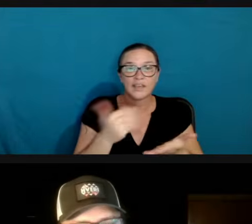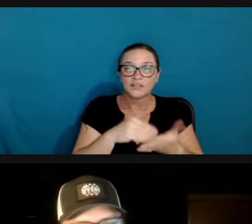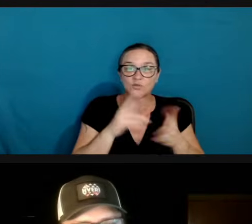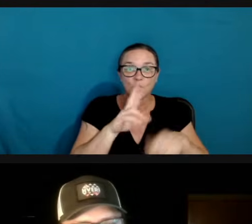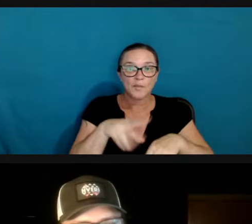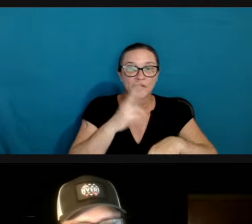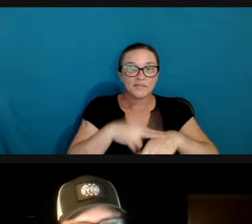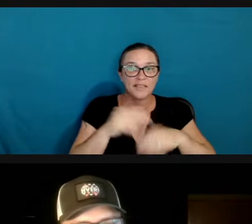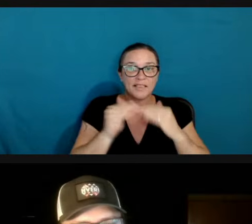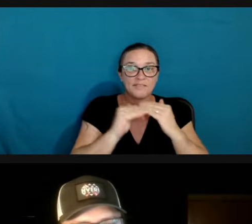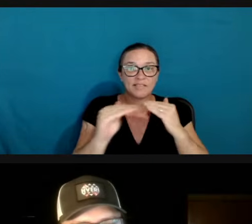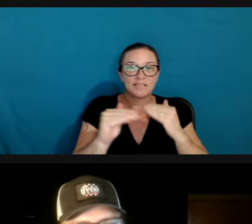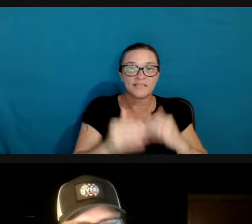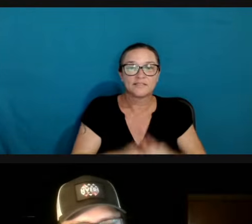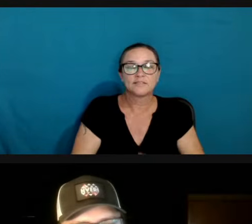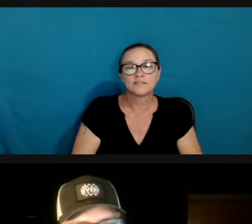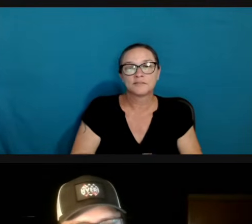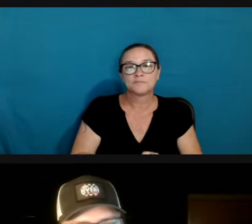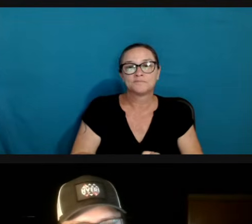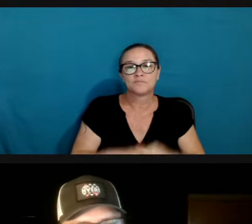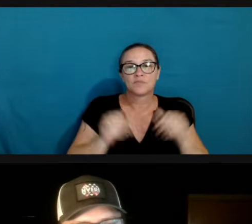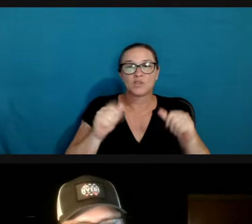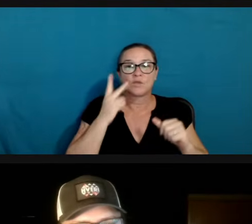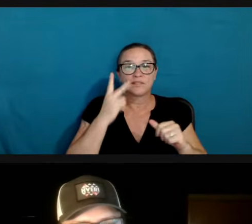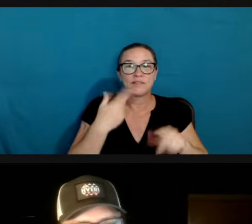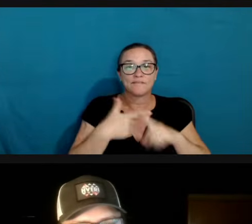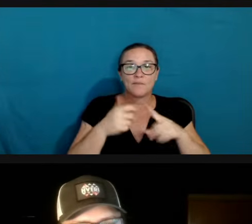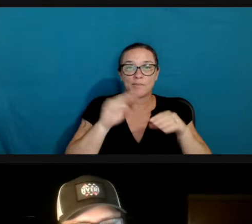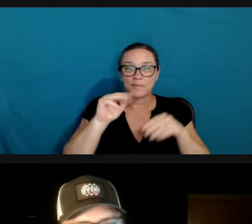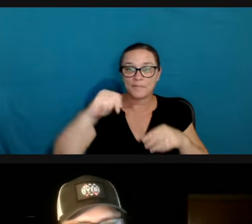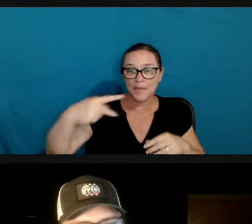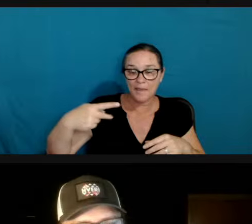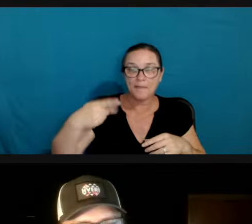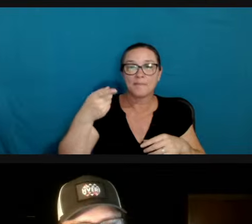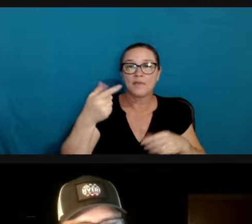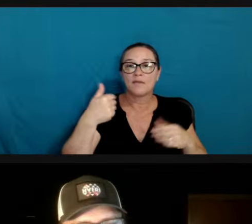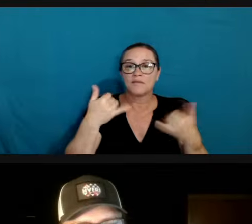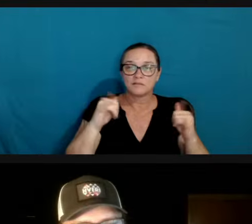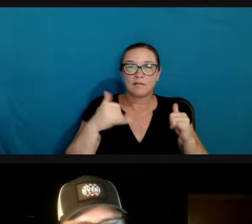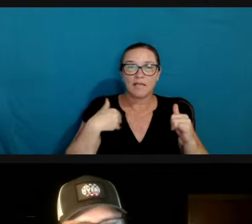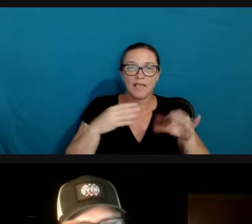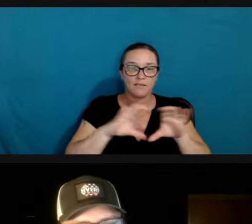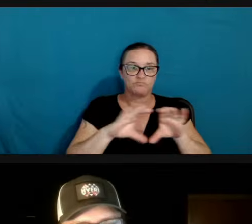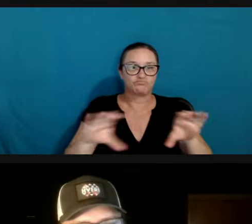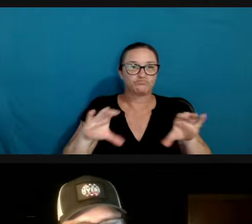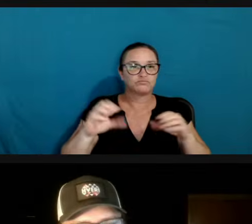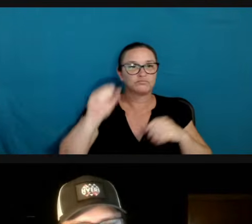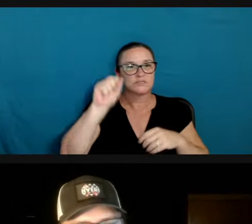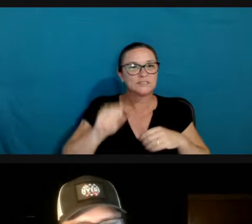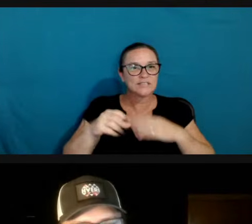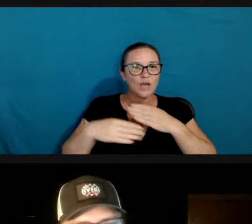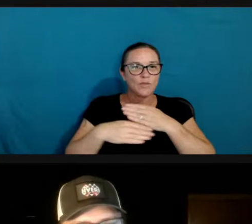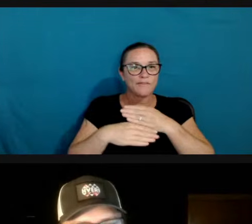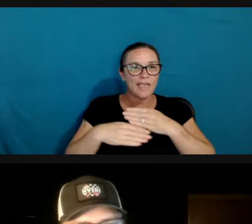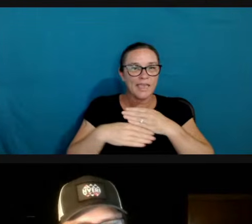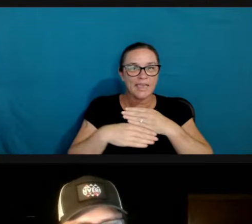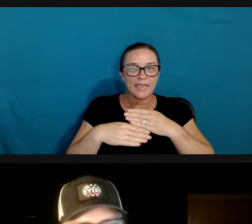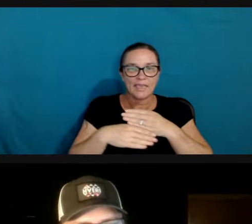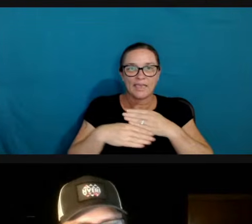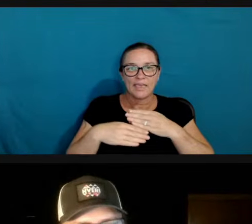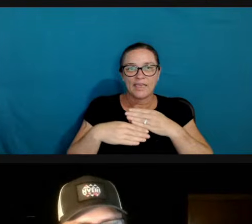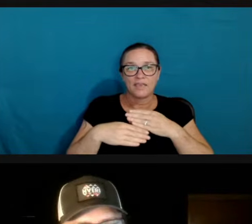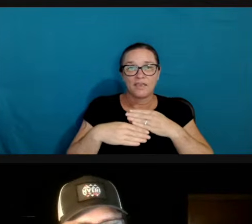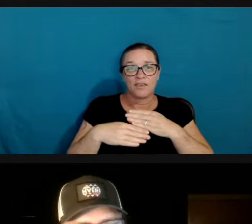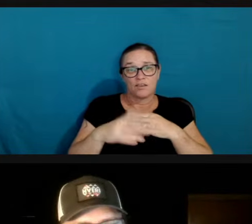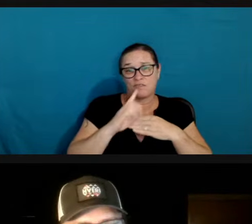So there's a map of earthquakes, and you can see from the map that there are still events ongoing in the south flank. And really, if anything, where it's been lacking